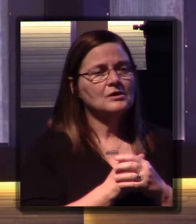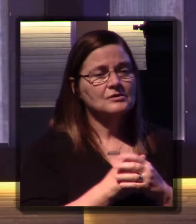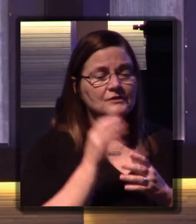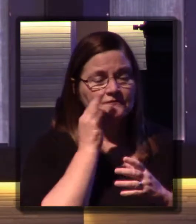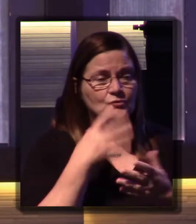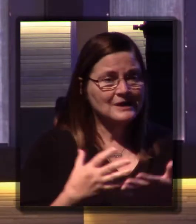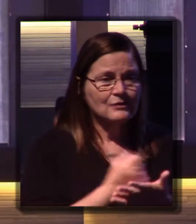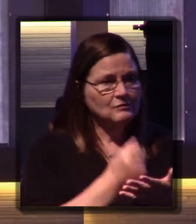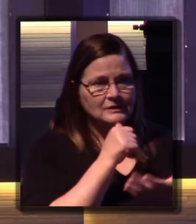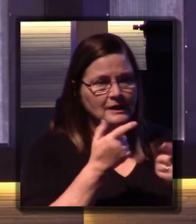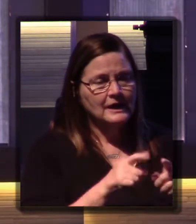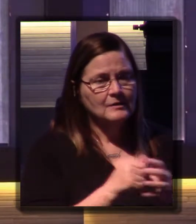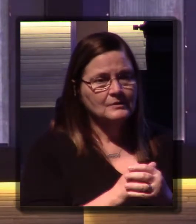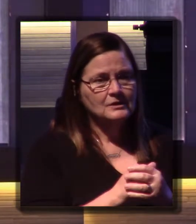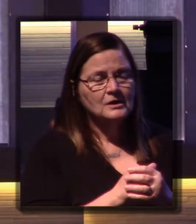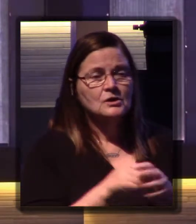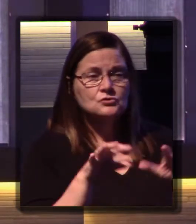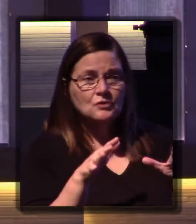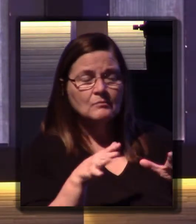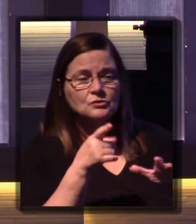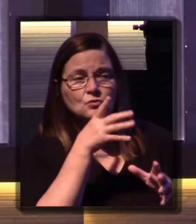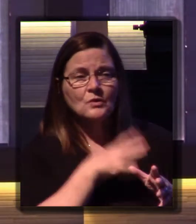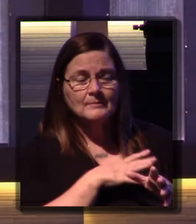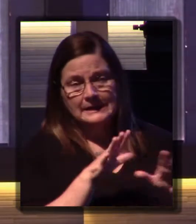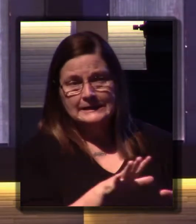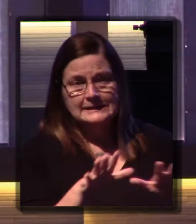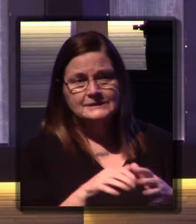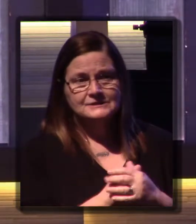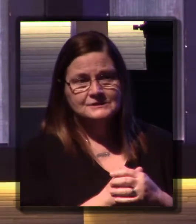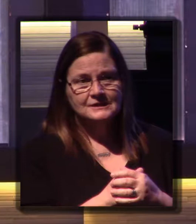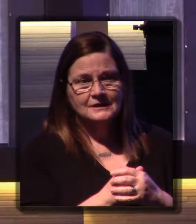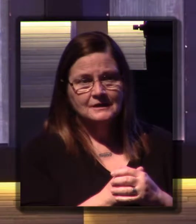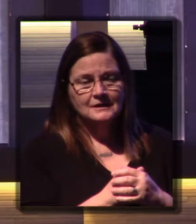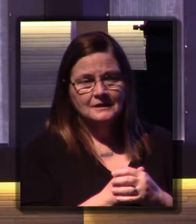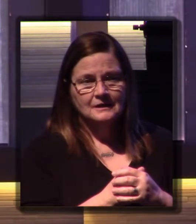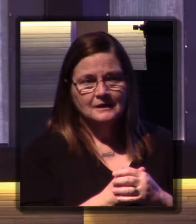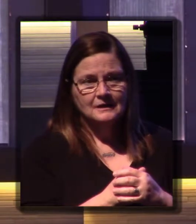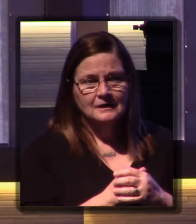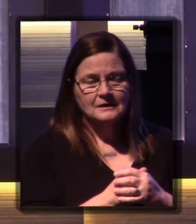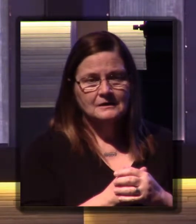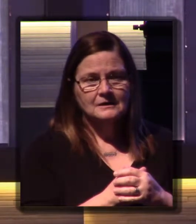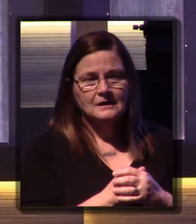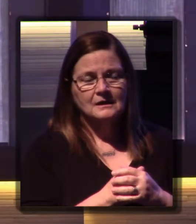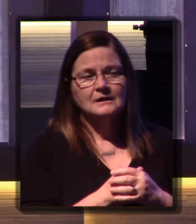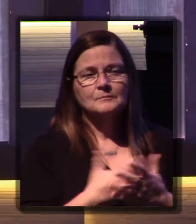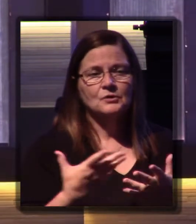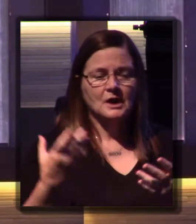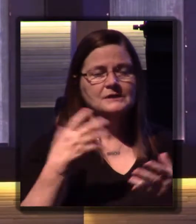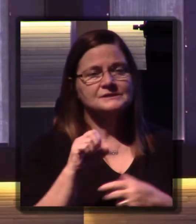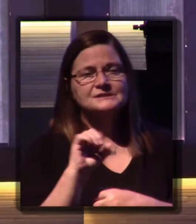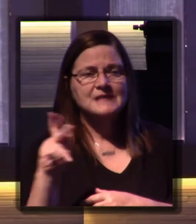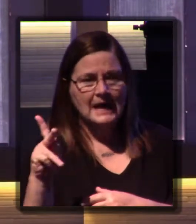gathering will not come. Tremble, you women who are at ease. Be troubled, you complacent daughters. Strip, undress, and